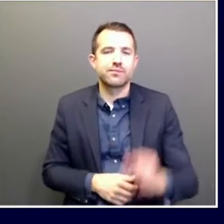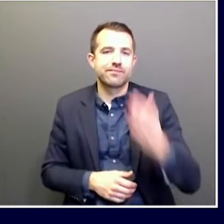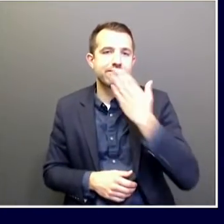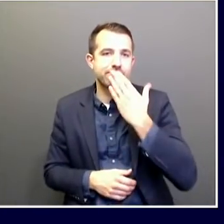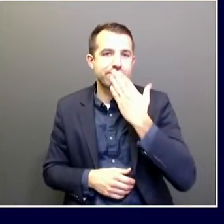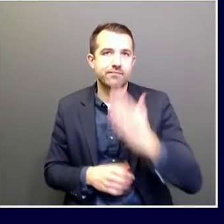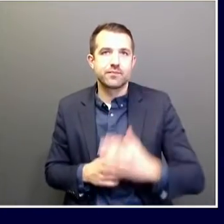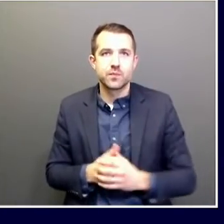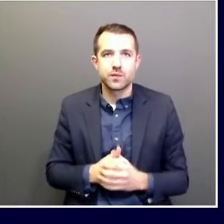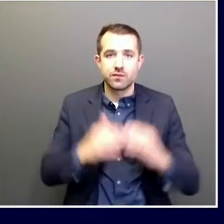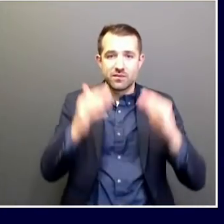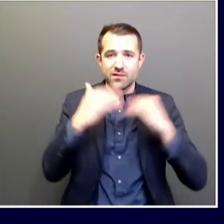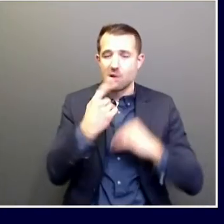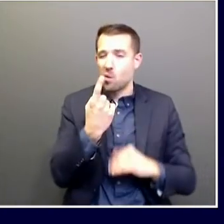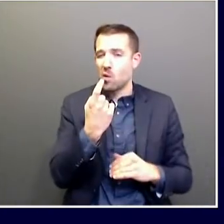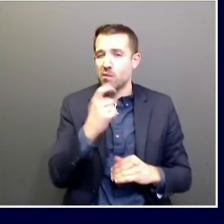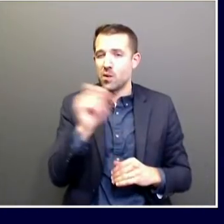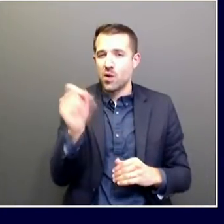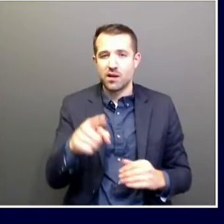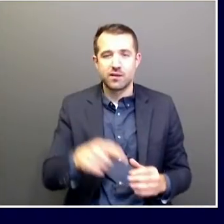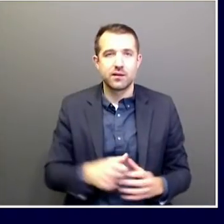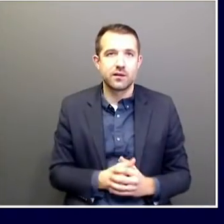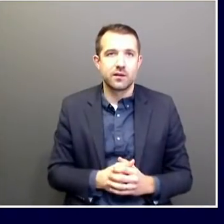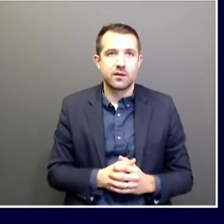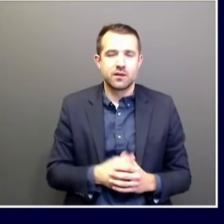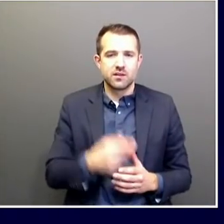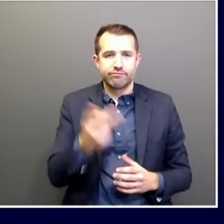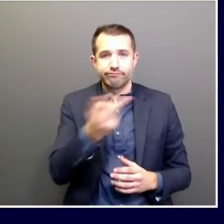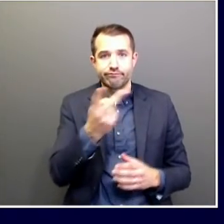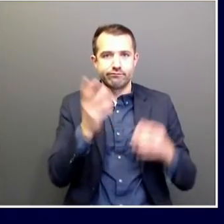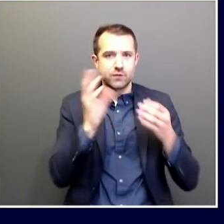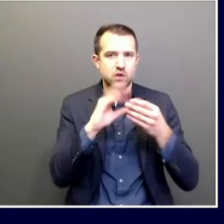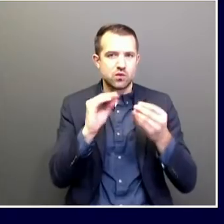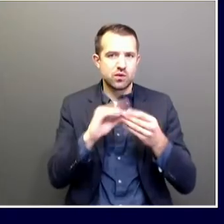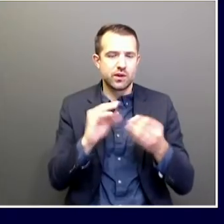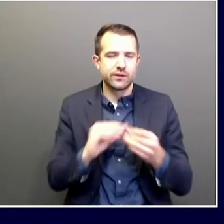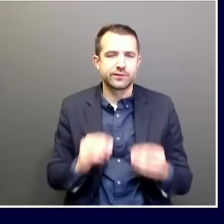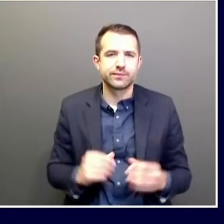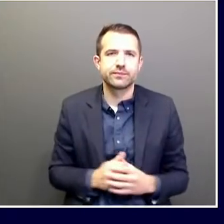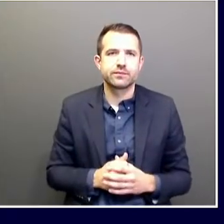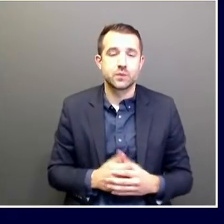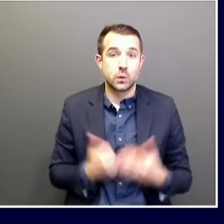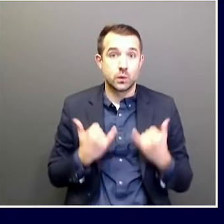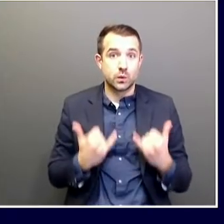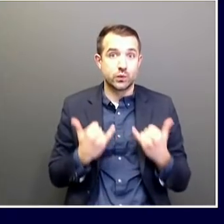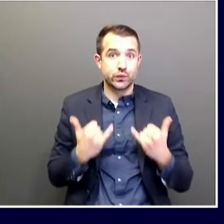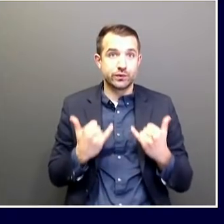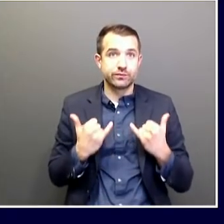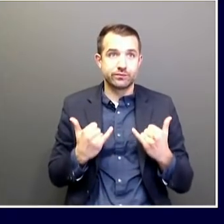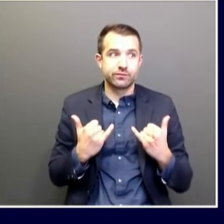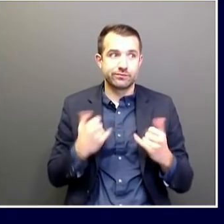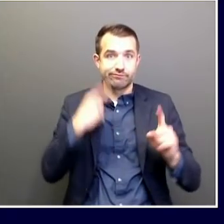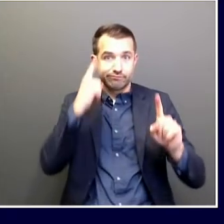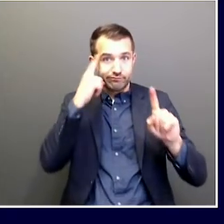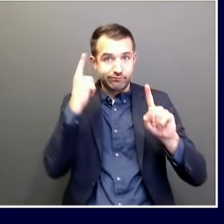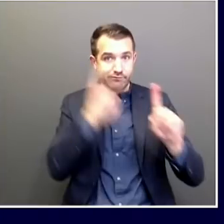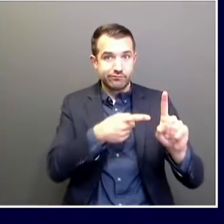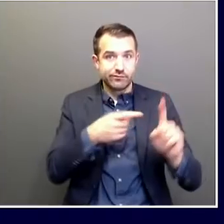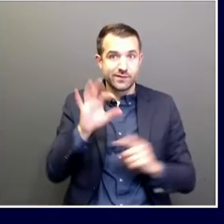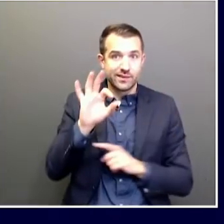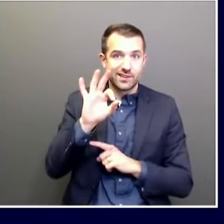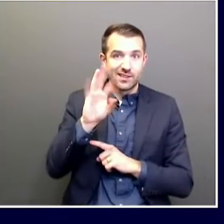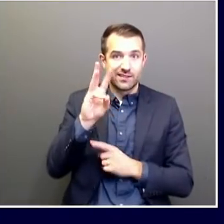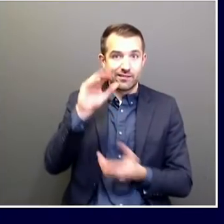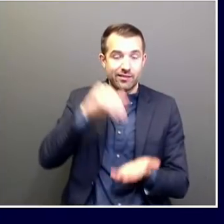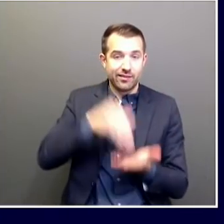you, Dr. Shah, had said earlier, which is we are working now to get these kids, these 96,000 kids, ages 5 to